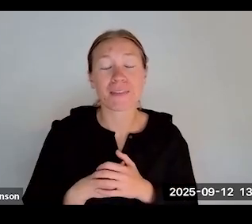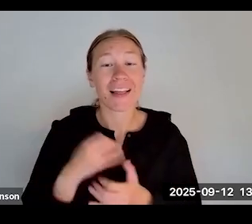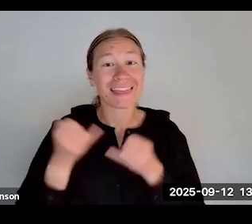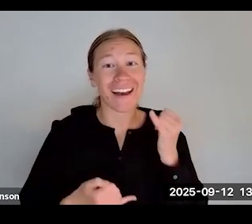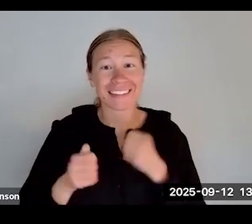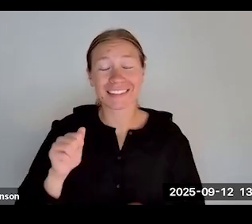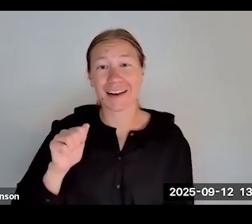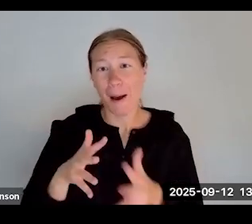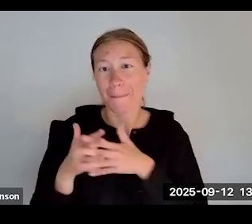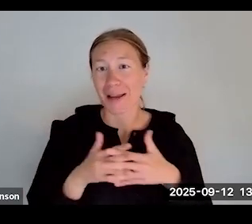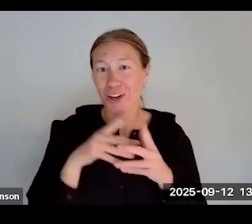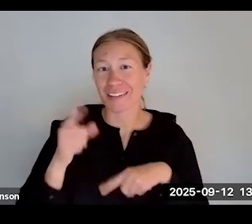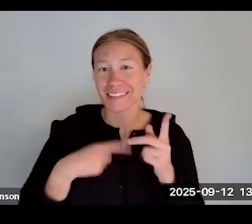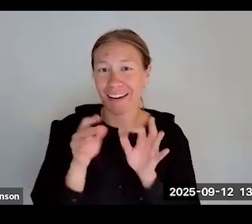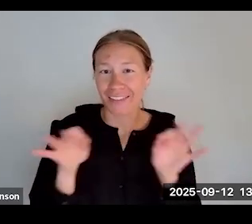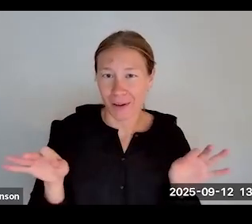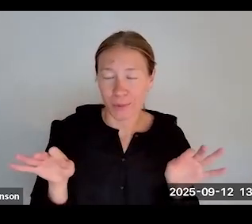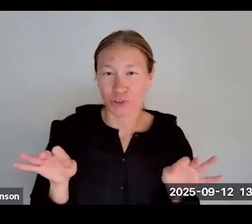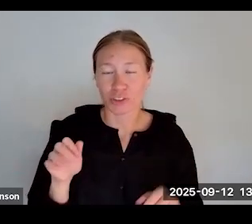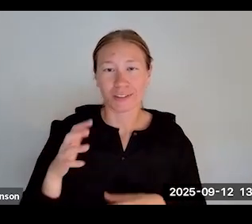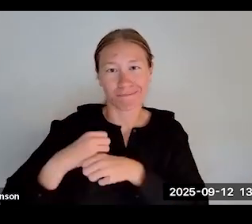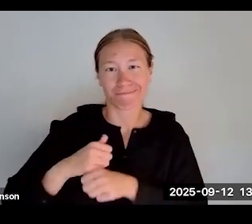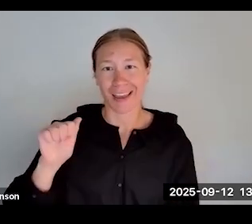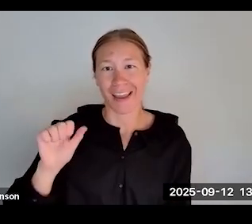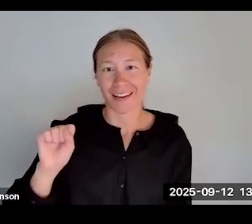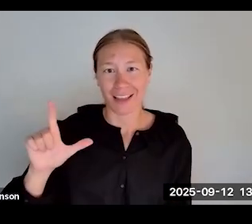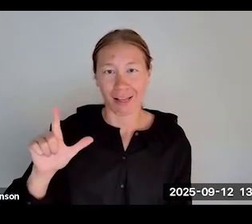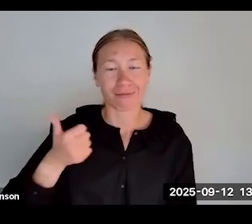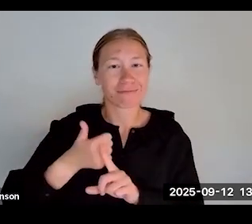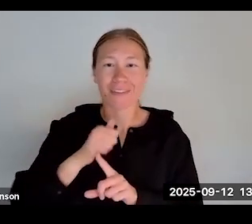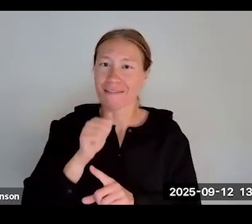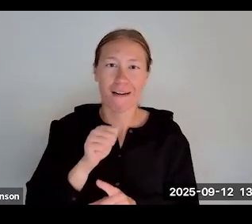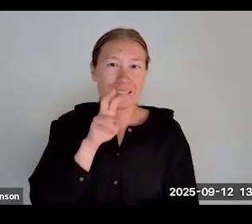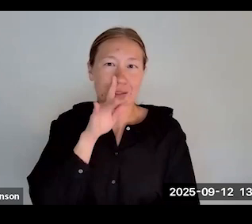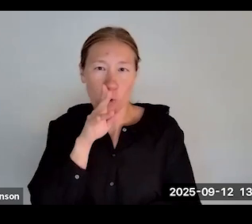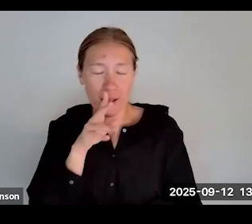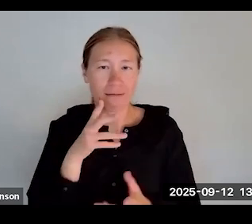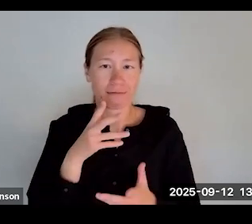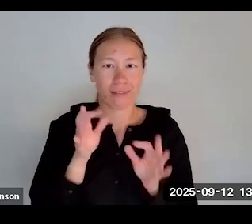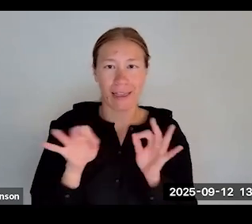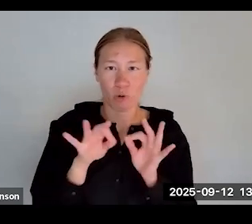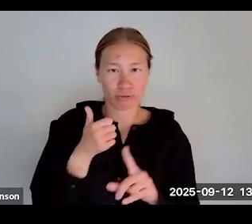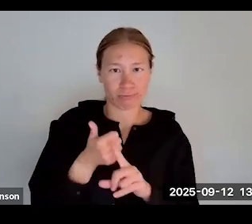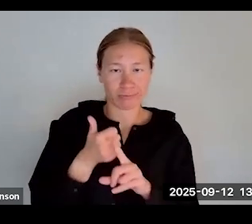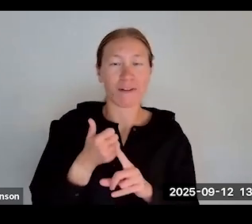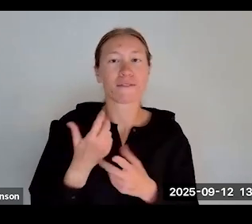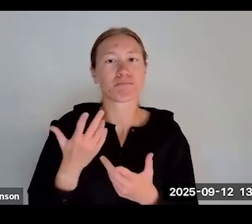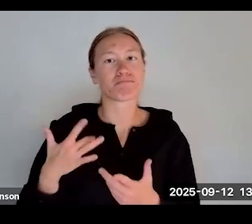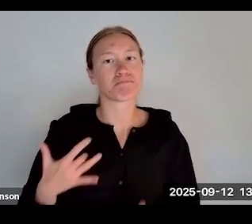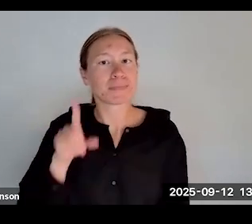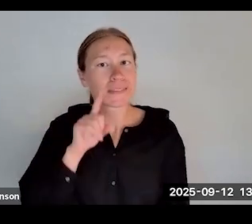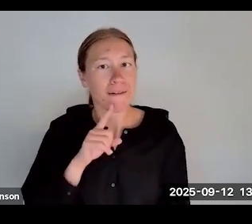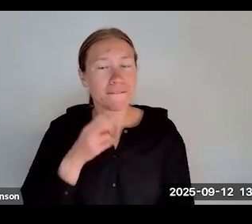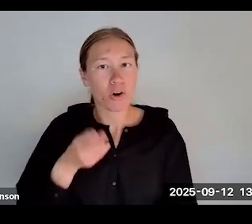is abbreviated ASL. And this is a non-spoken language used by many deaf and hard of hearing people that is